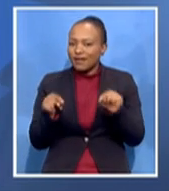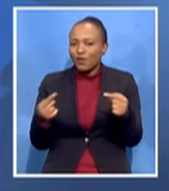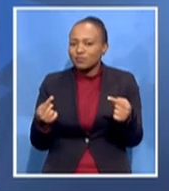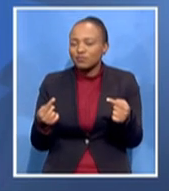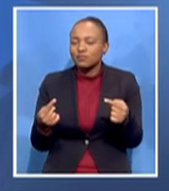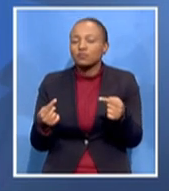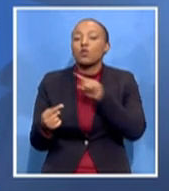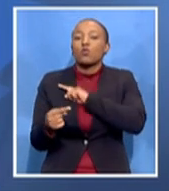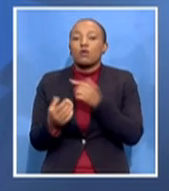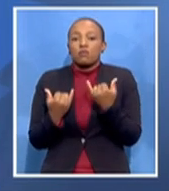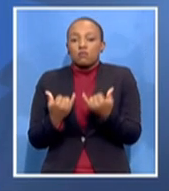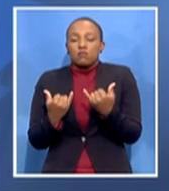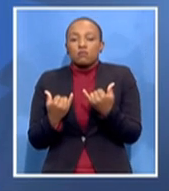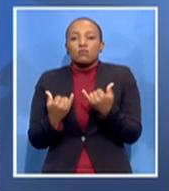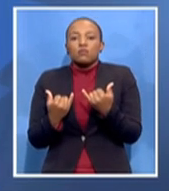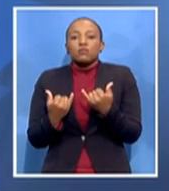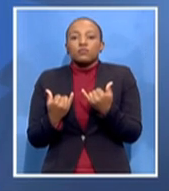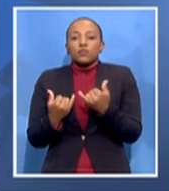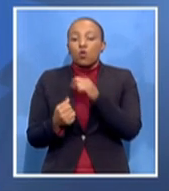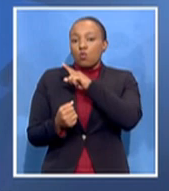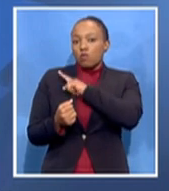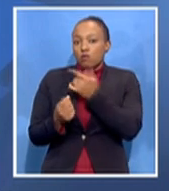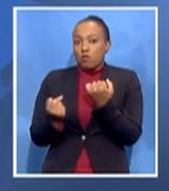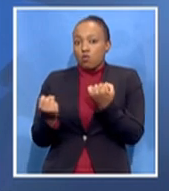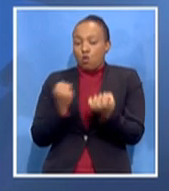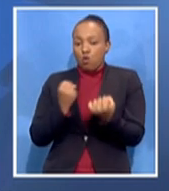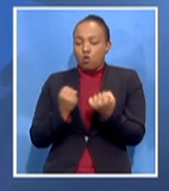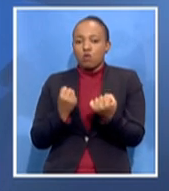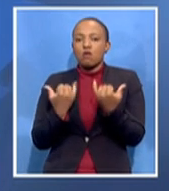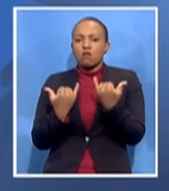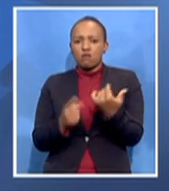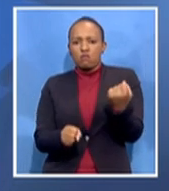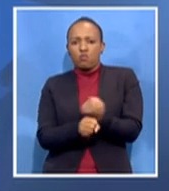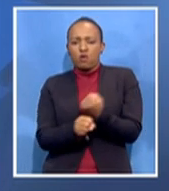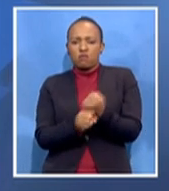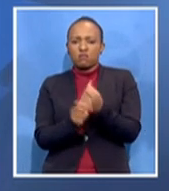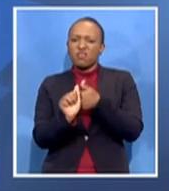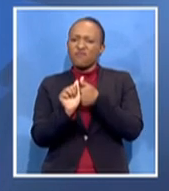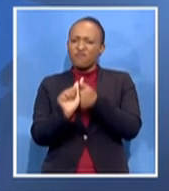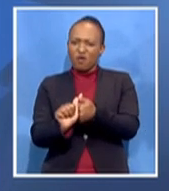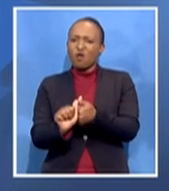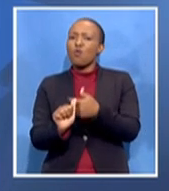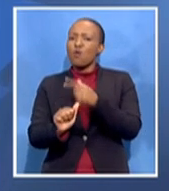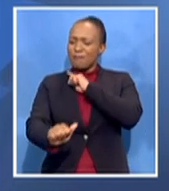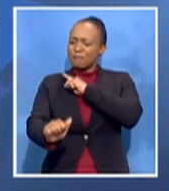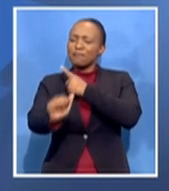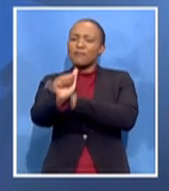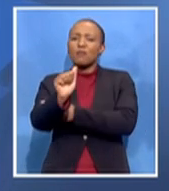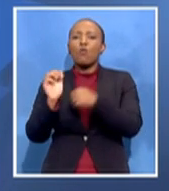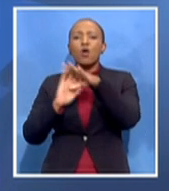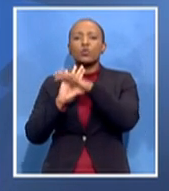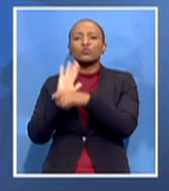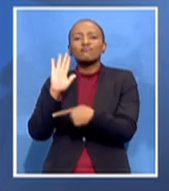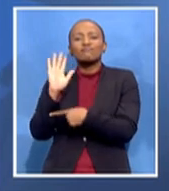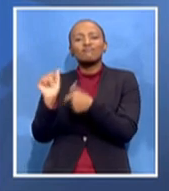our courts are functioning in accordance with the mandate that they are given by the Constitution, then they will try